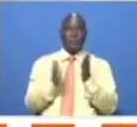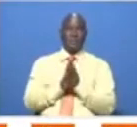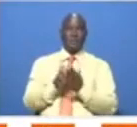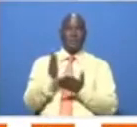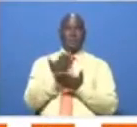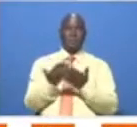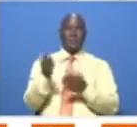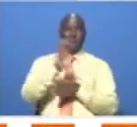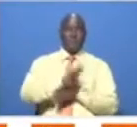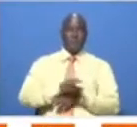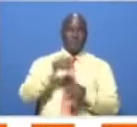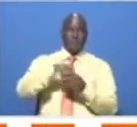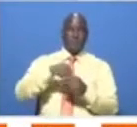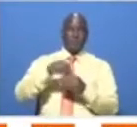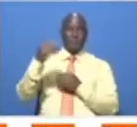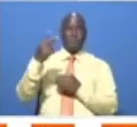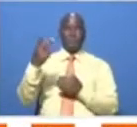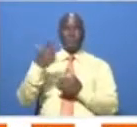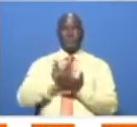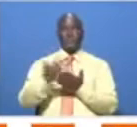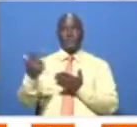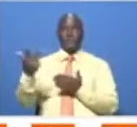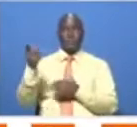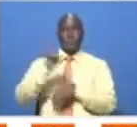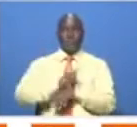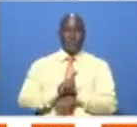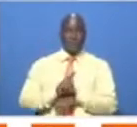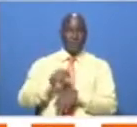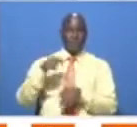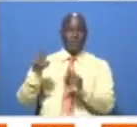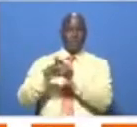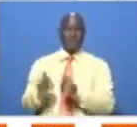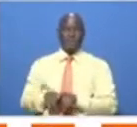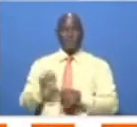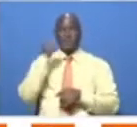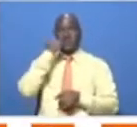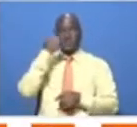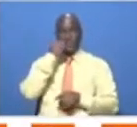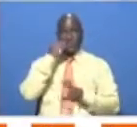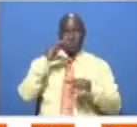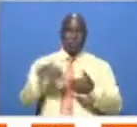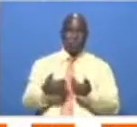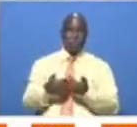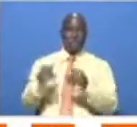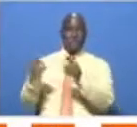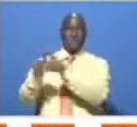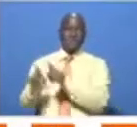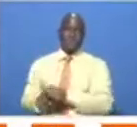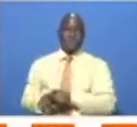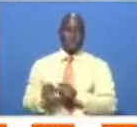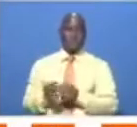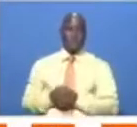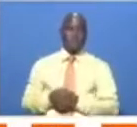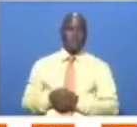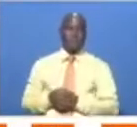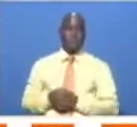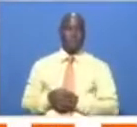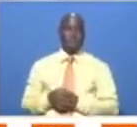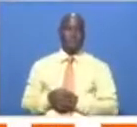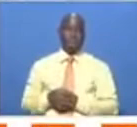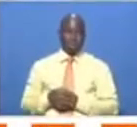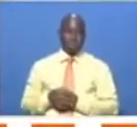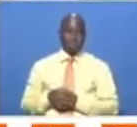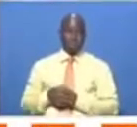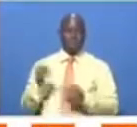back within the next 2 to 3 weeks with similar symptoms or same symptoms. Even though